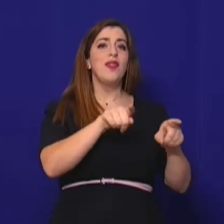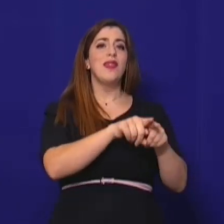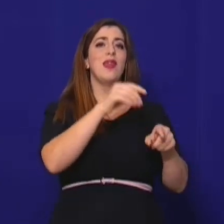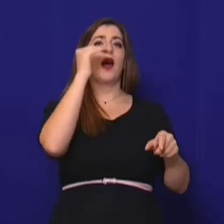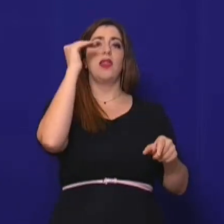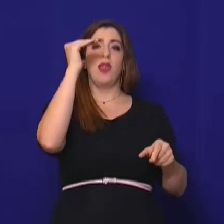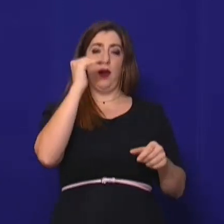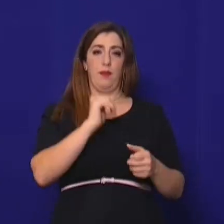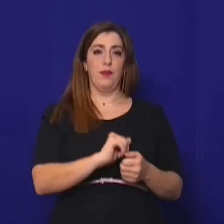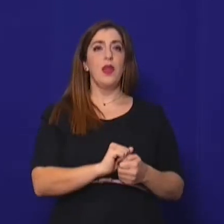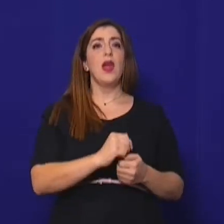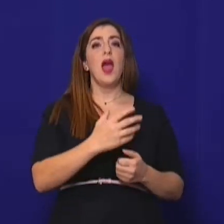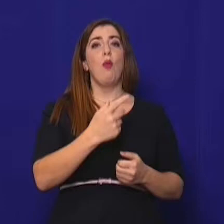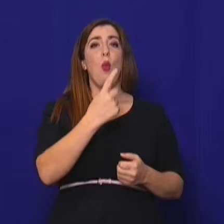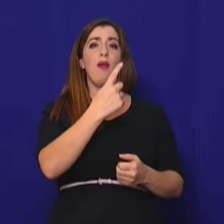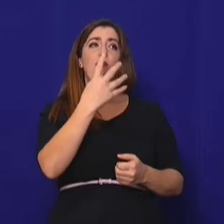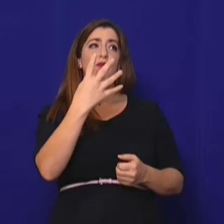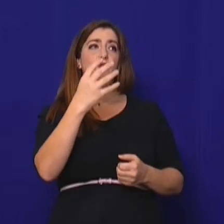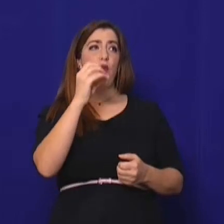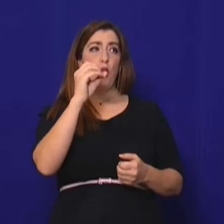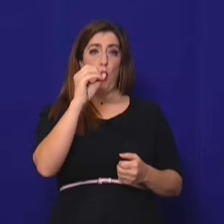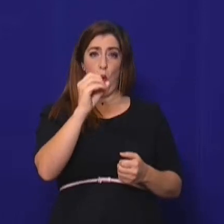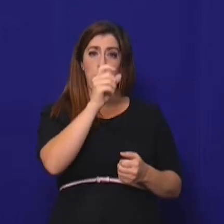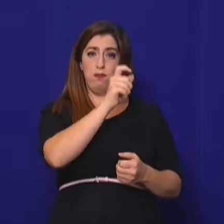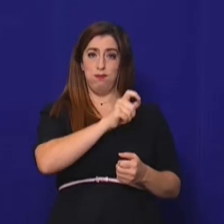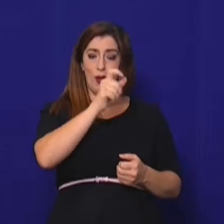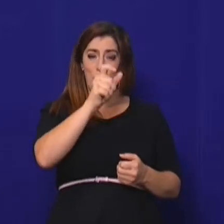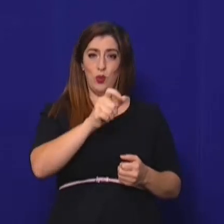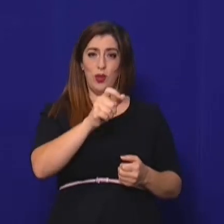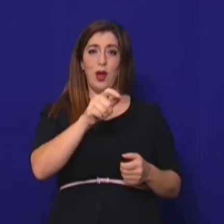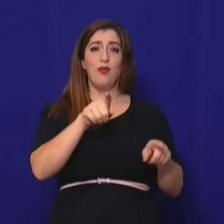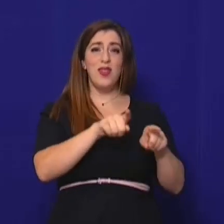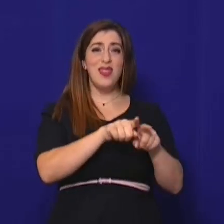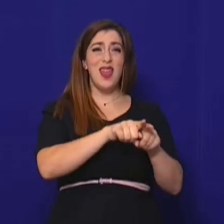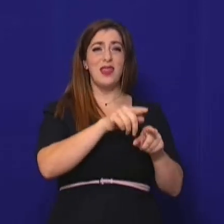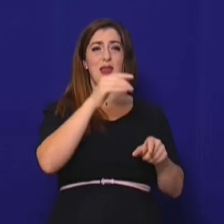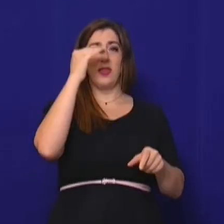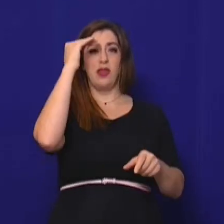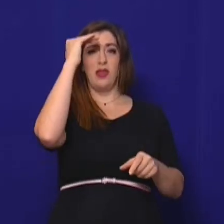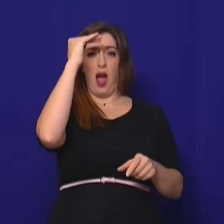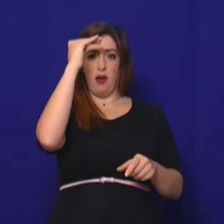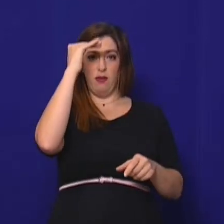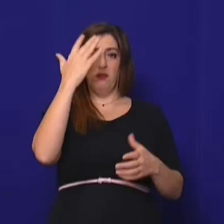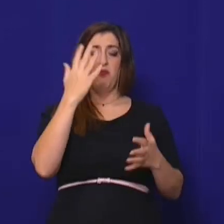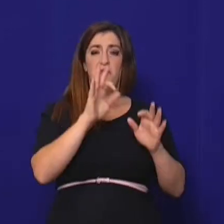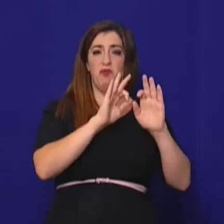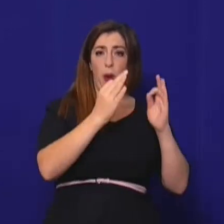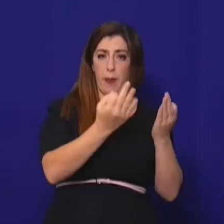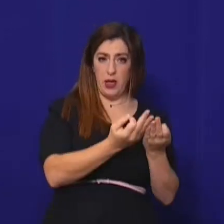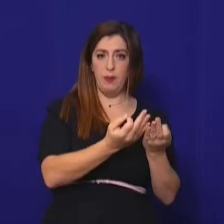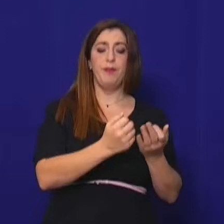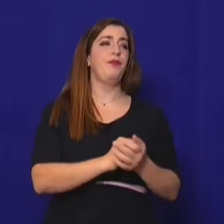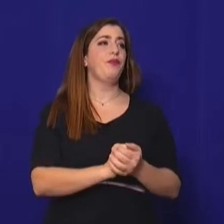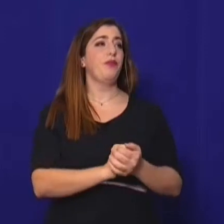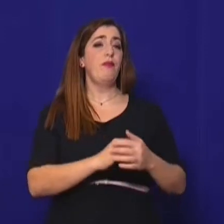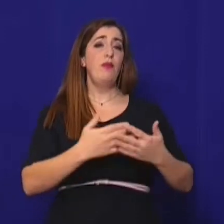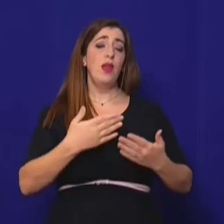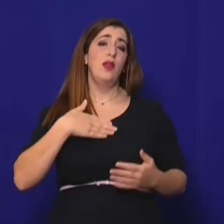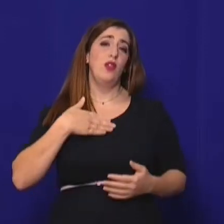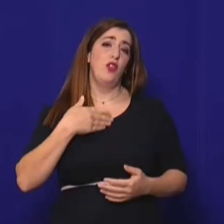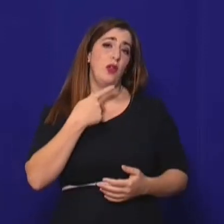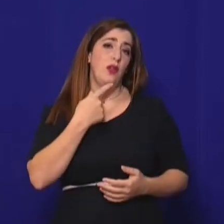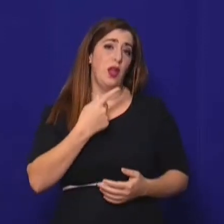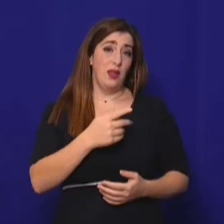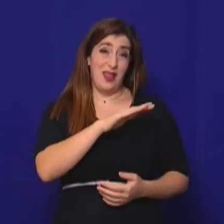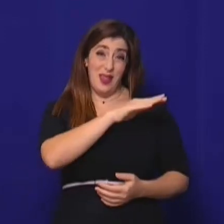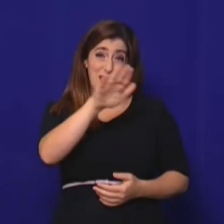140 persuni li huma involuti f'clusters li huma relatati mad-djar stess. U nerġa' nappella lil pubbliku